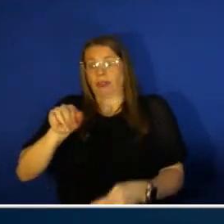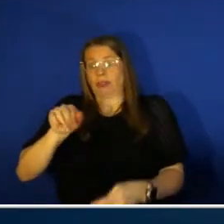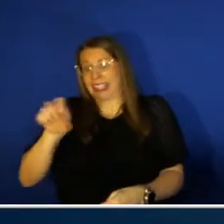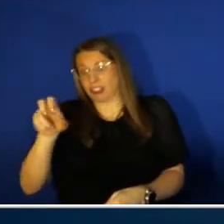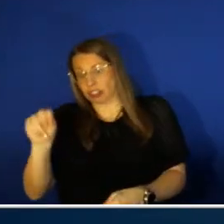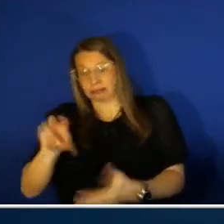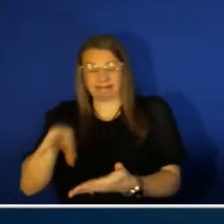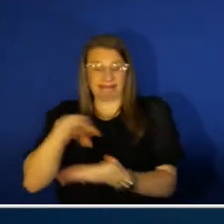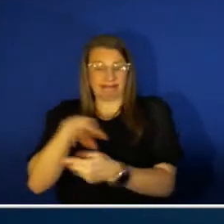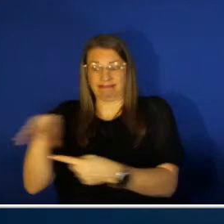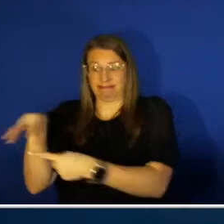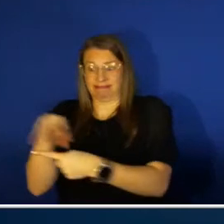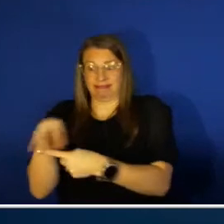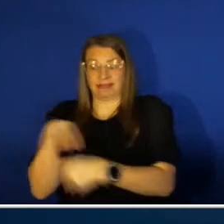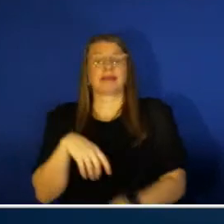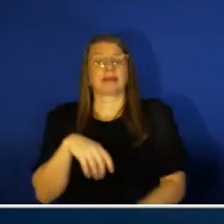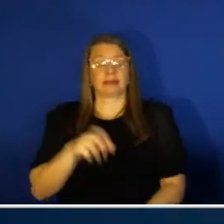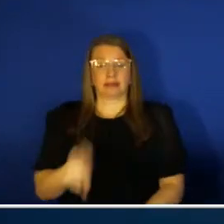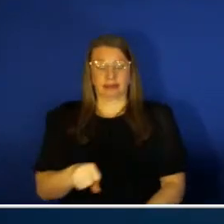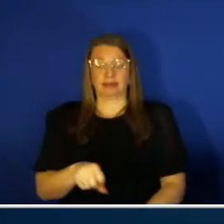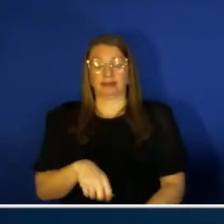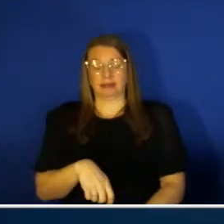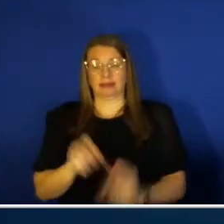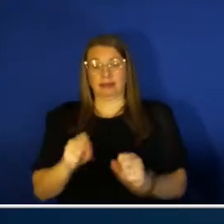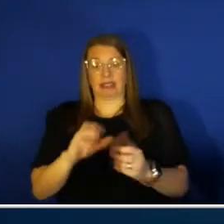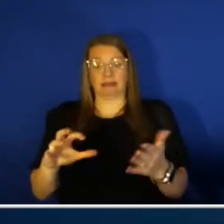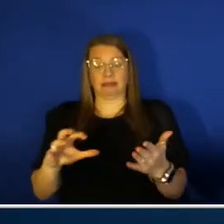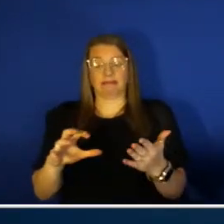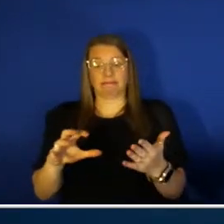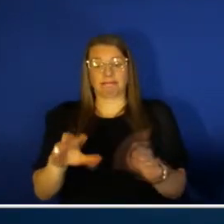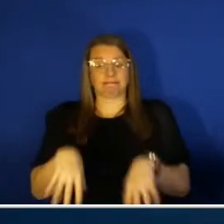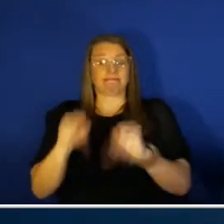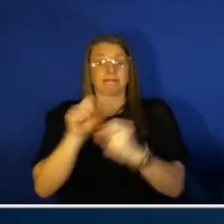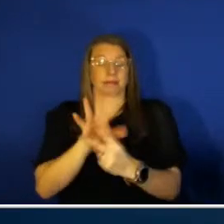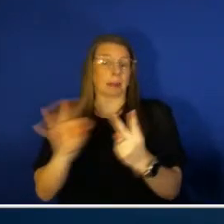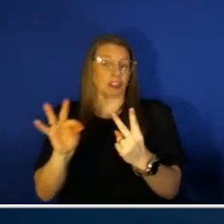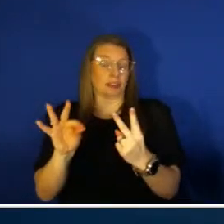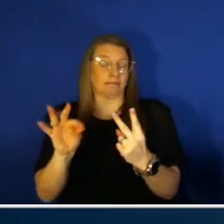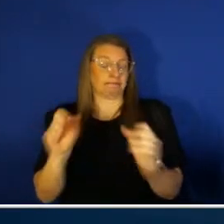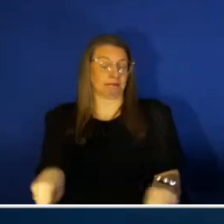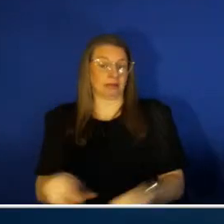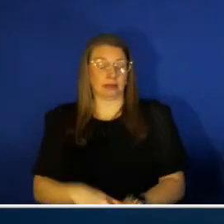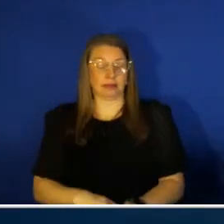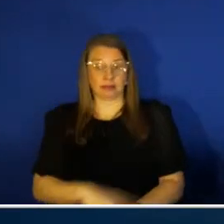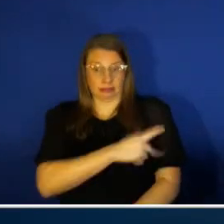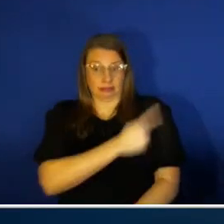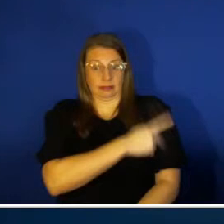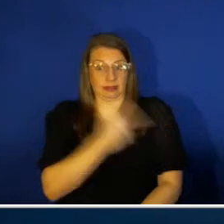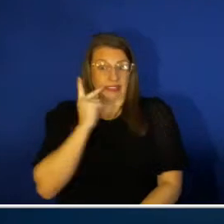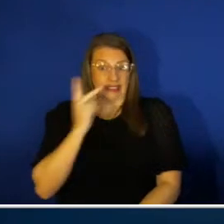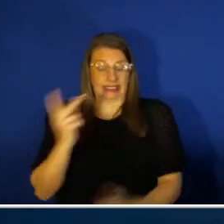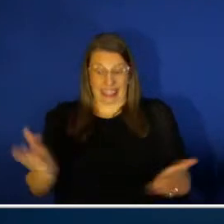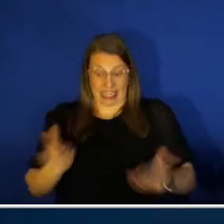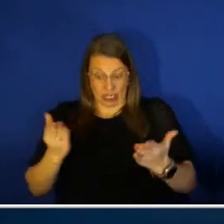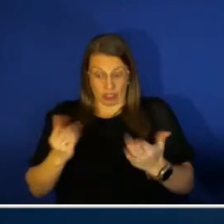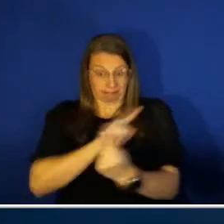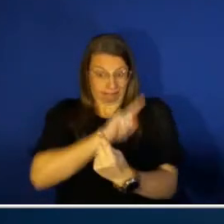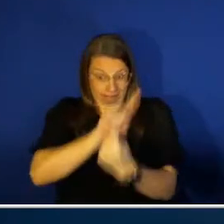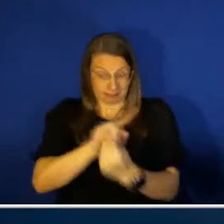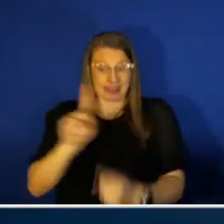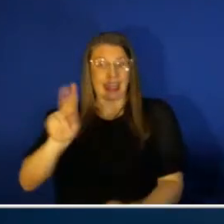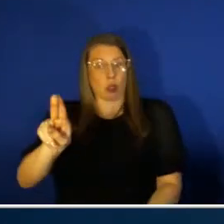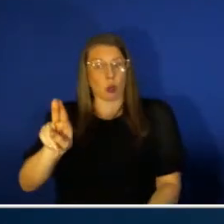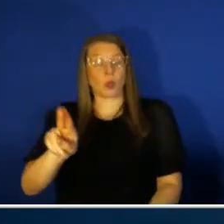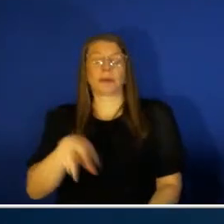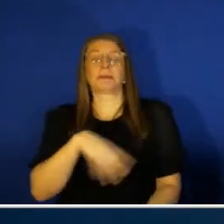so to think about as one of their additional options. So I think oftentimes for patients are seeing here at KU, they're presented